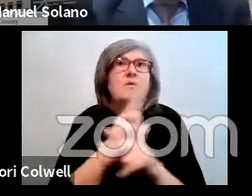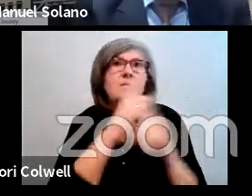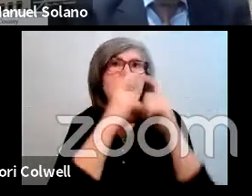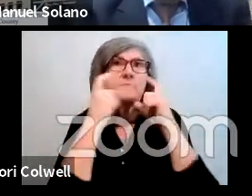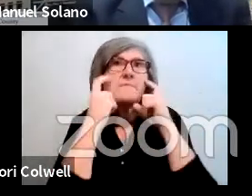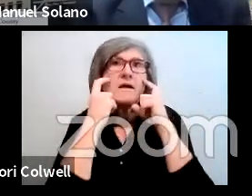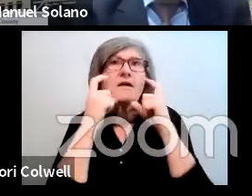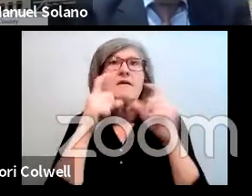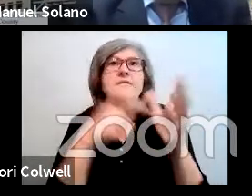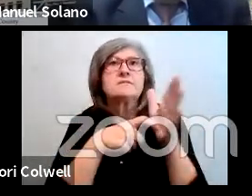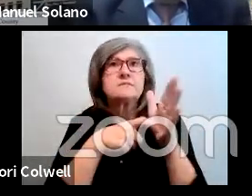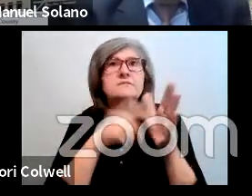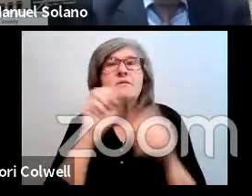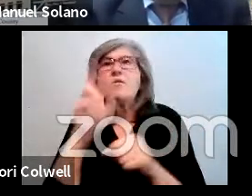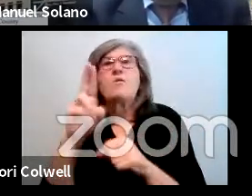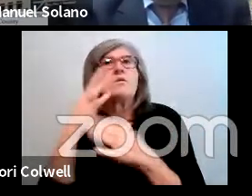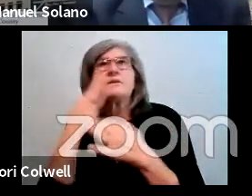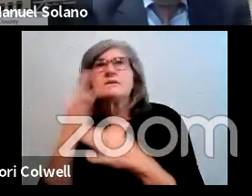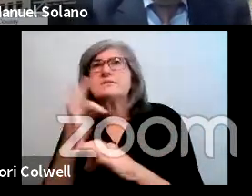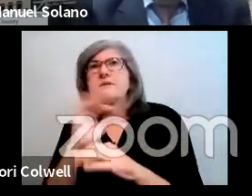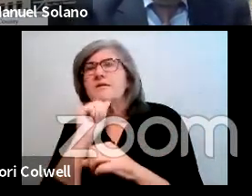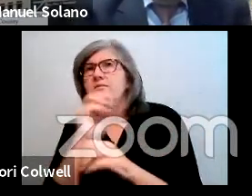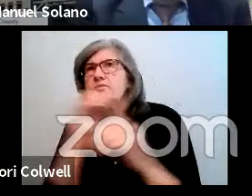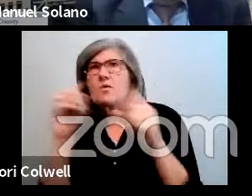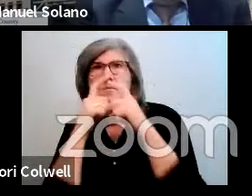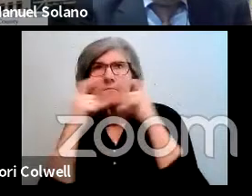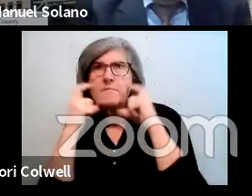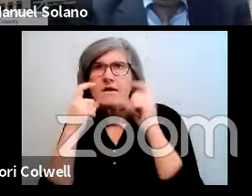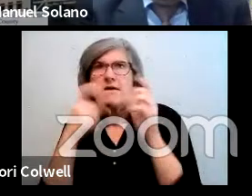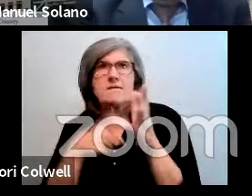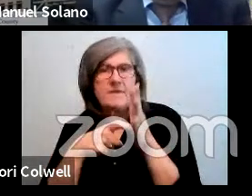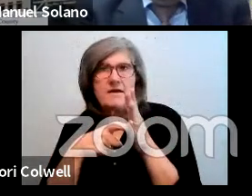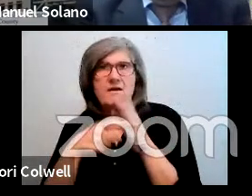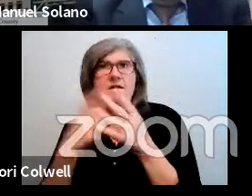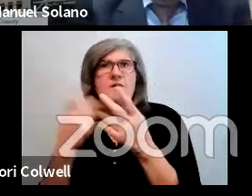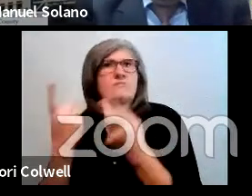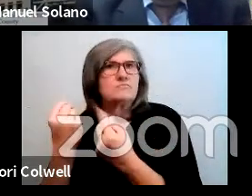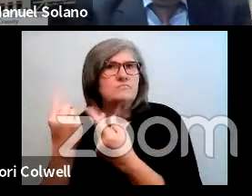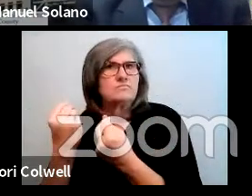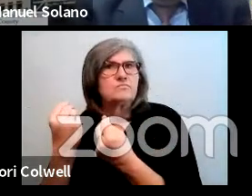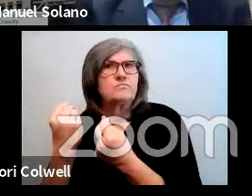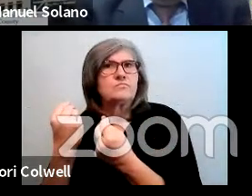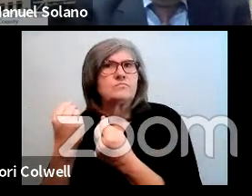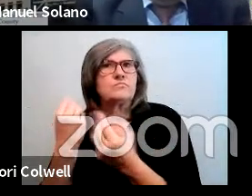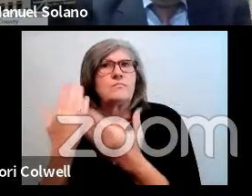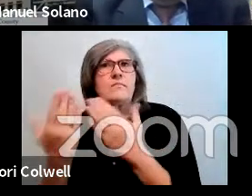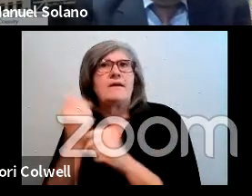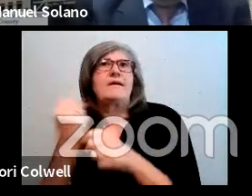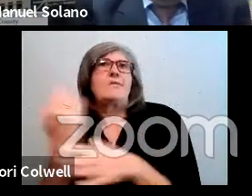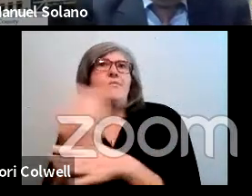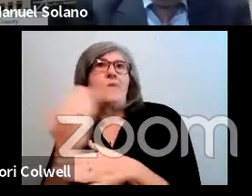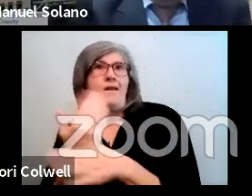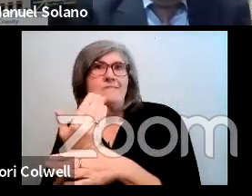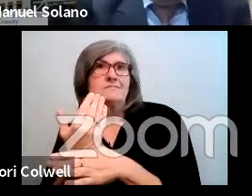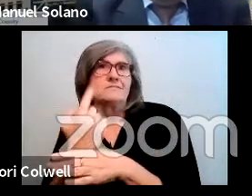boards decide not to have mask mandates, and then they are maybe harassed because of it? I